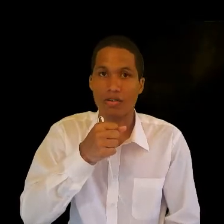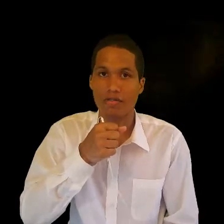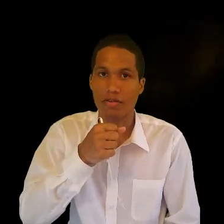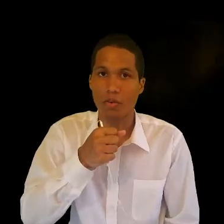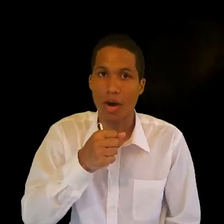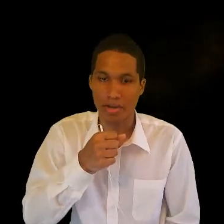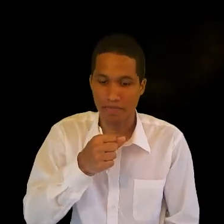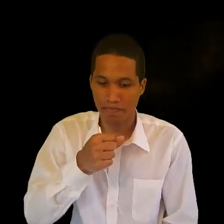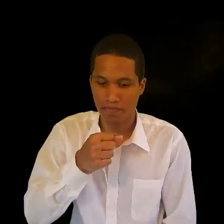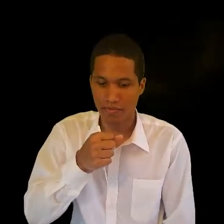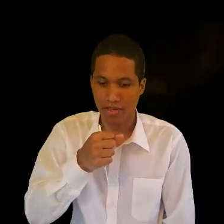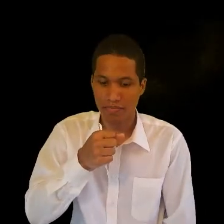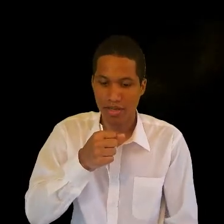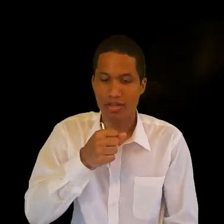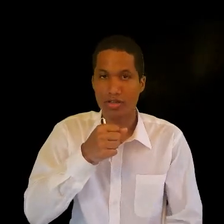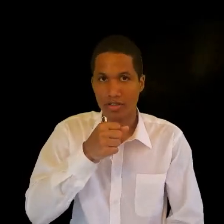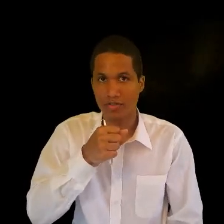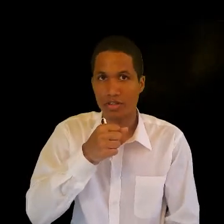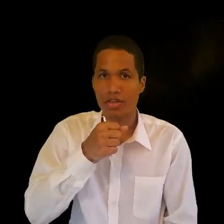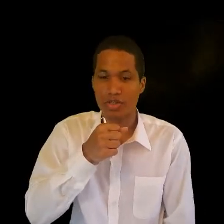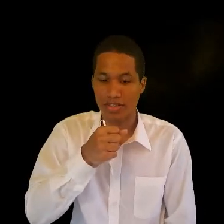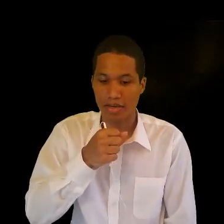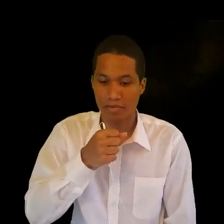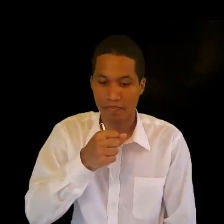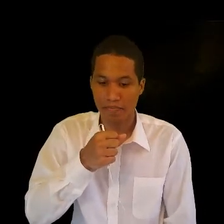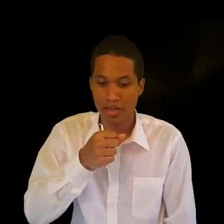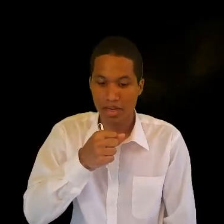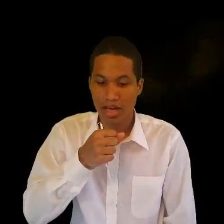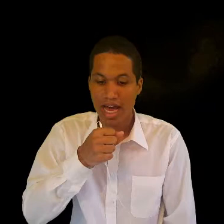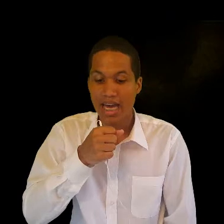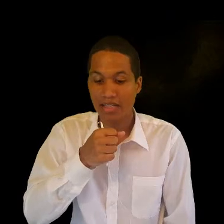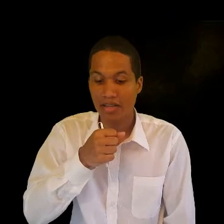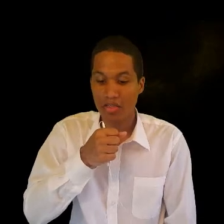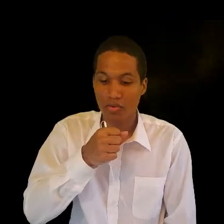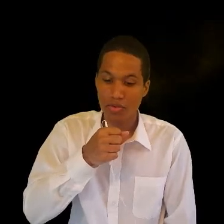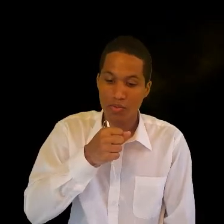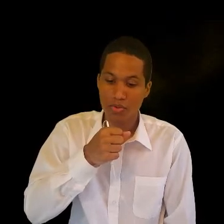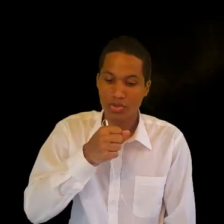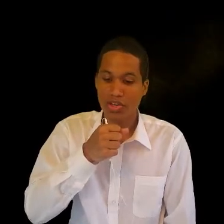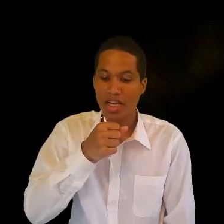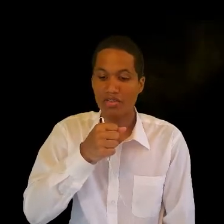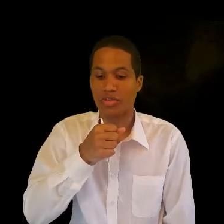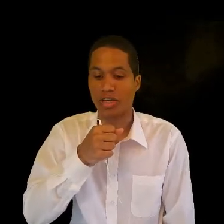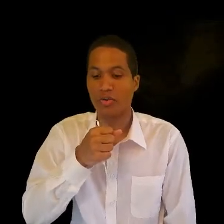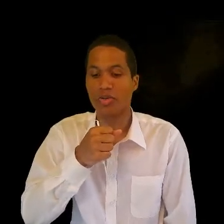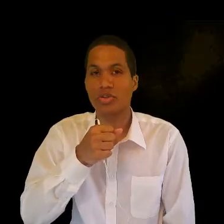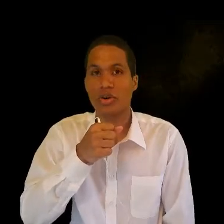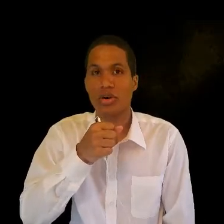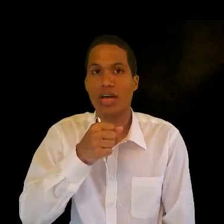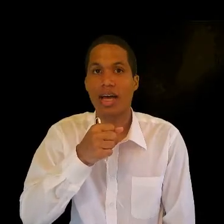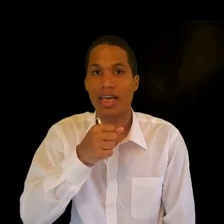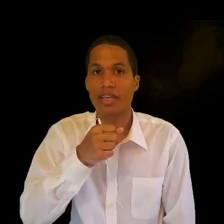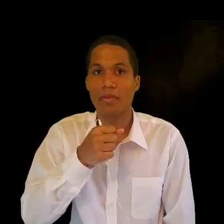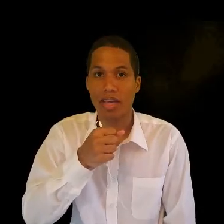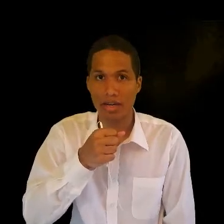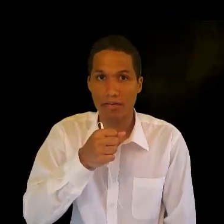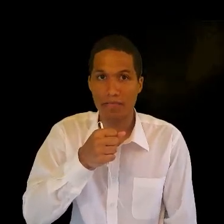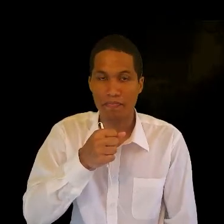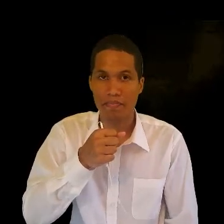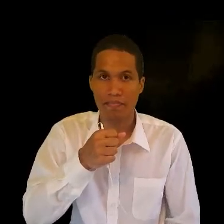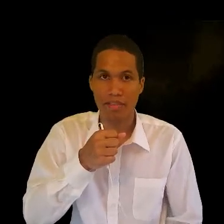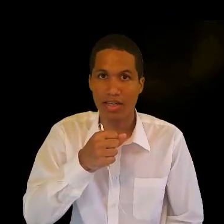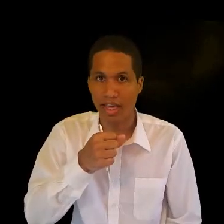sense of while. Okay, I'll give you another example. Hiking through the woods yesterday, we saw a